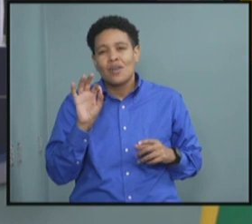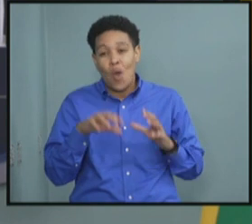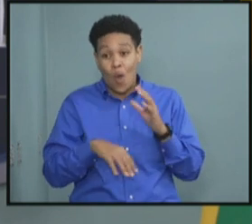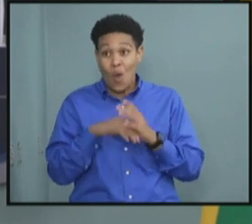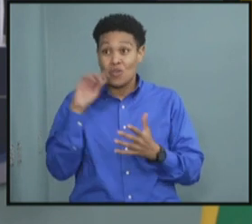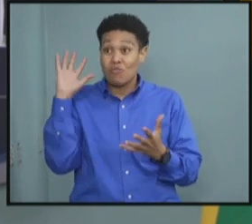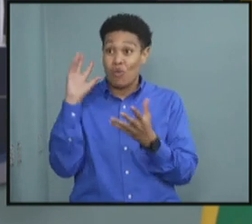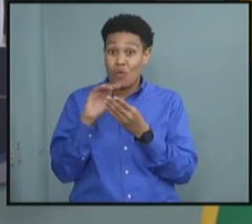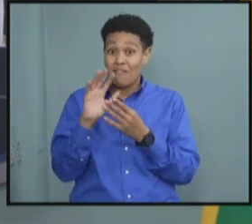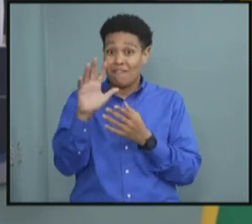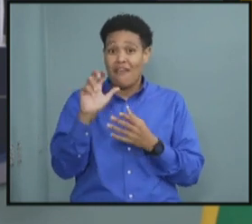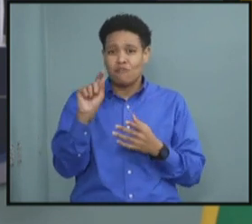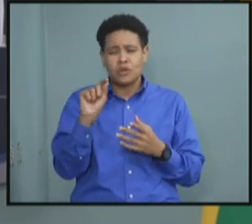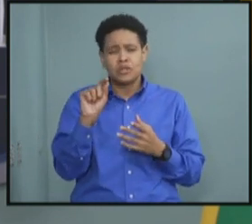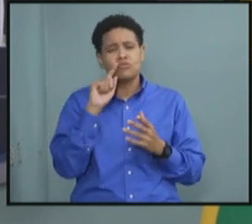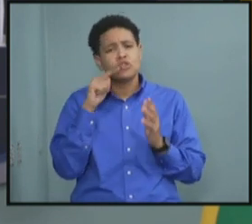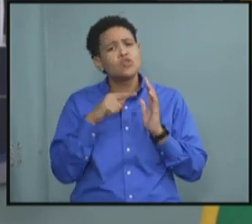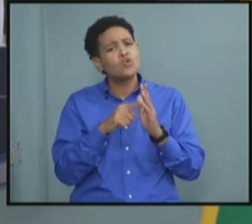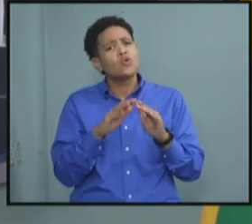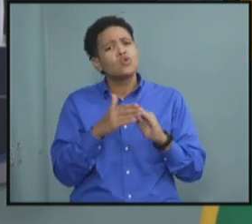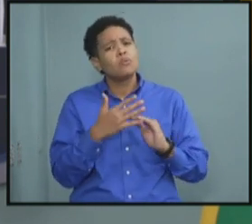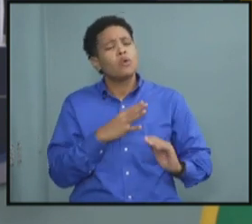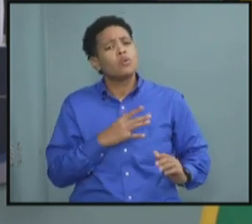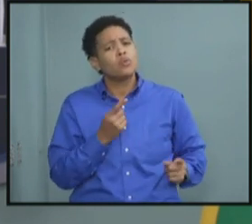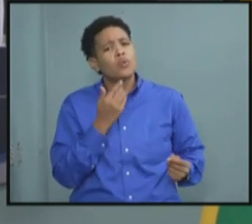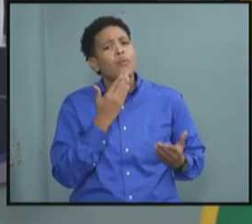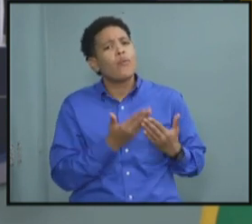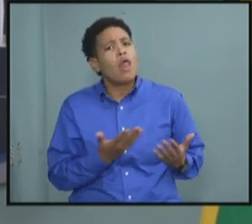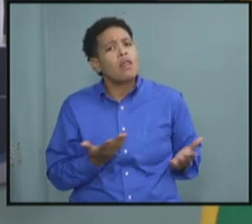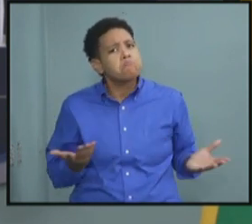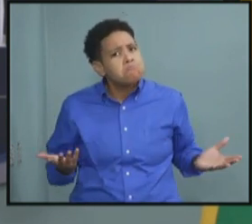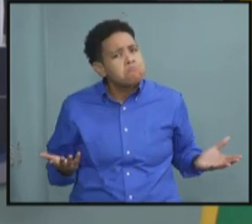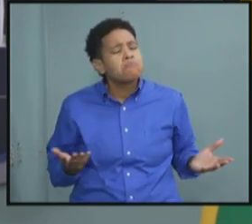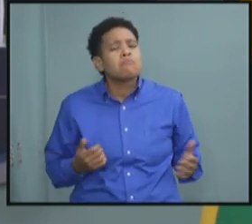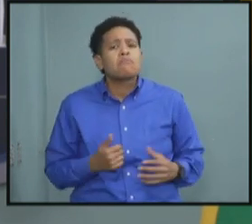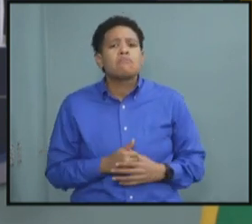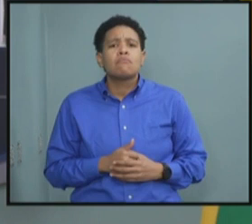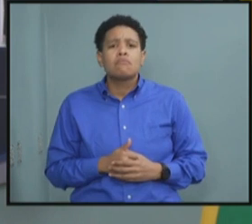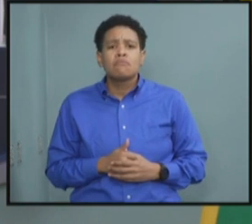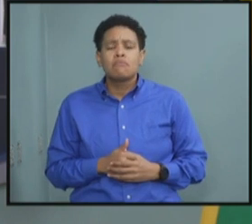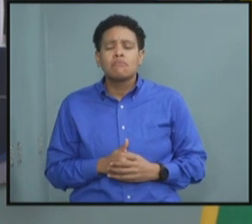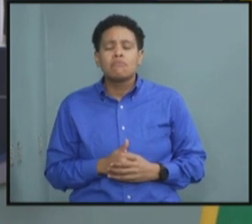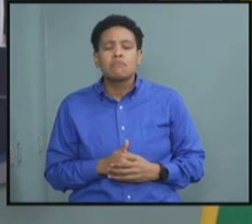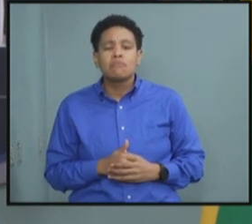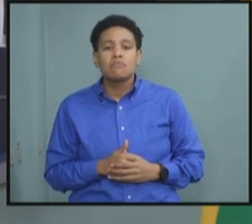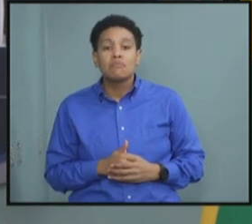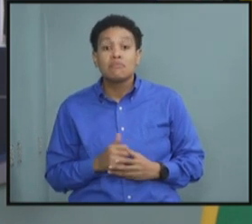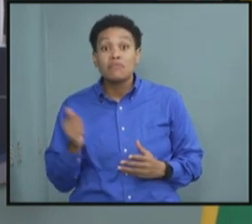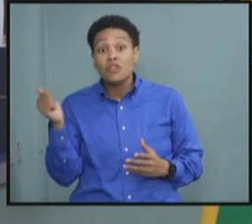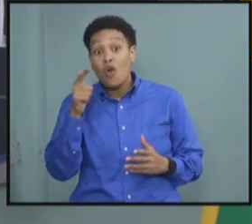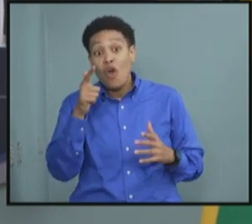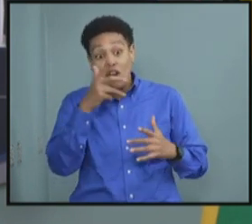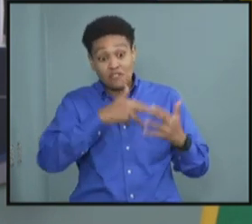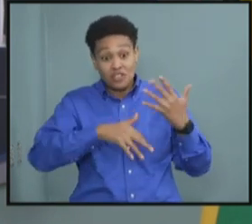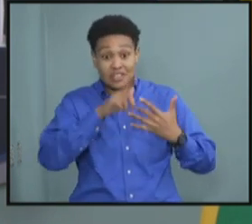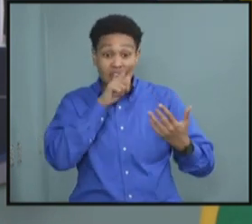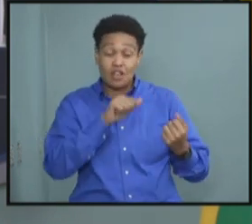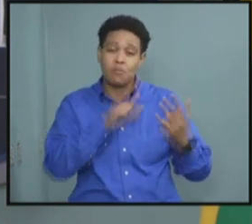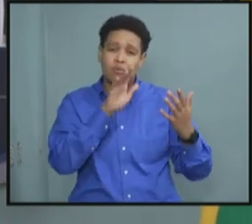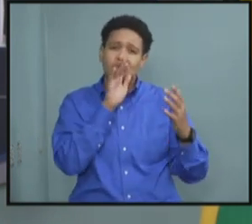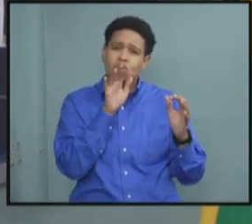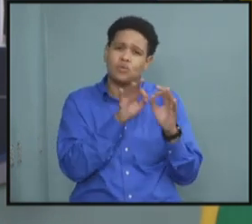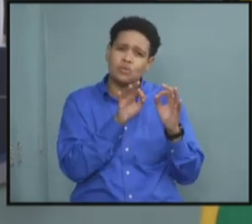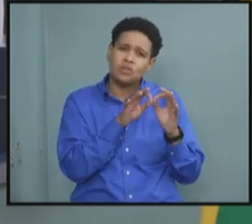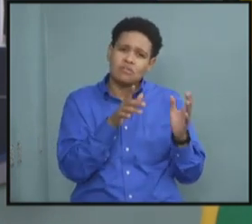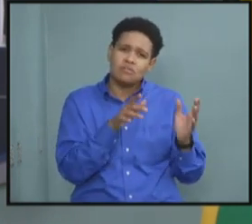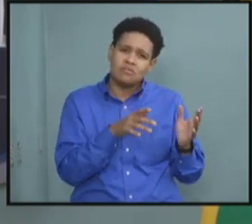indication that as a country we have done well, and it's everyone counts, all of society approach. So